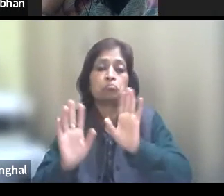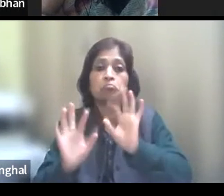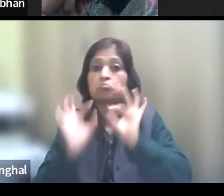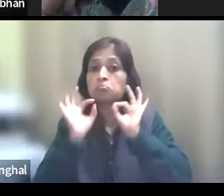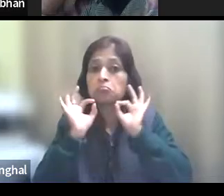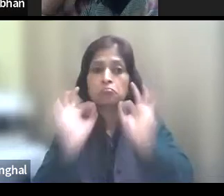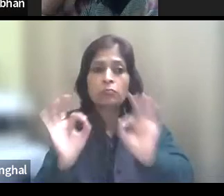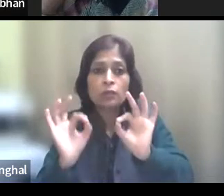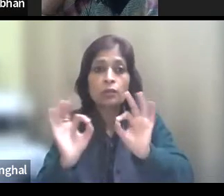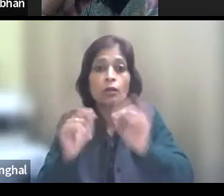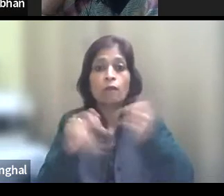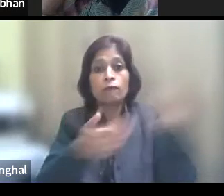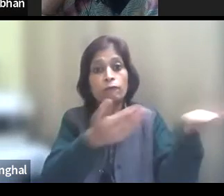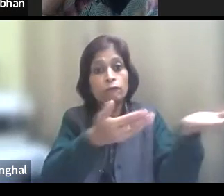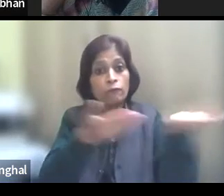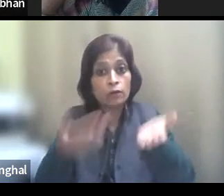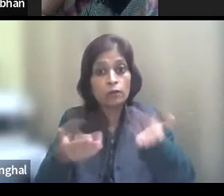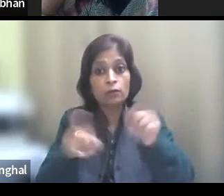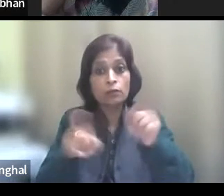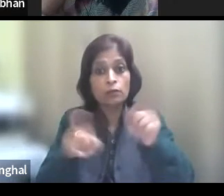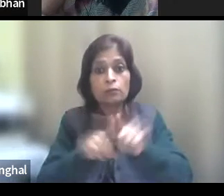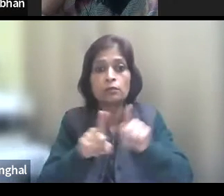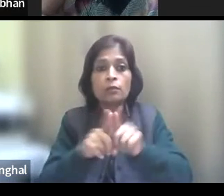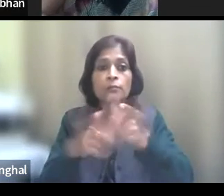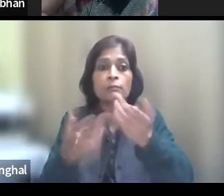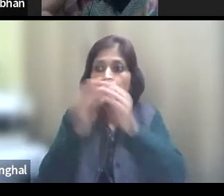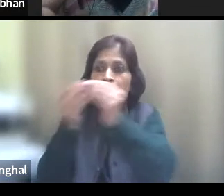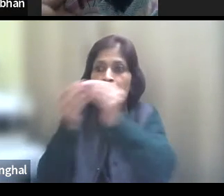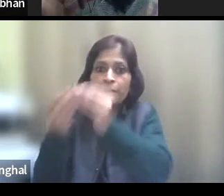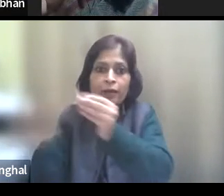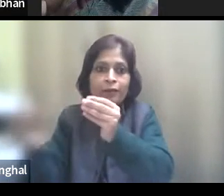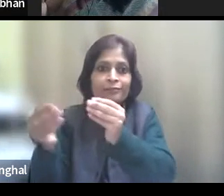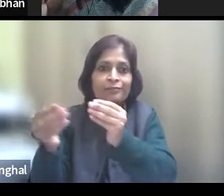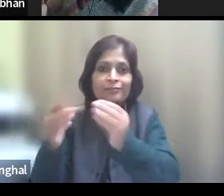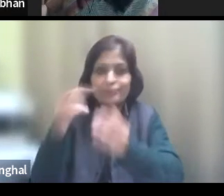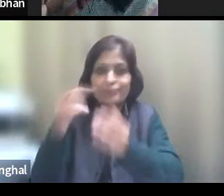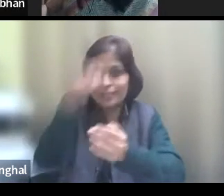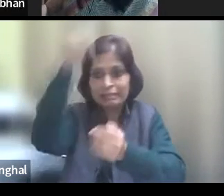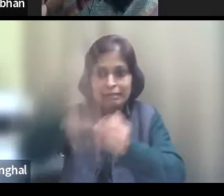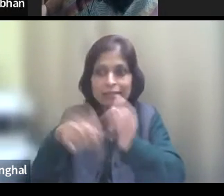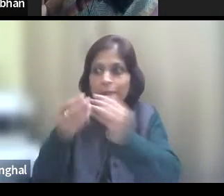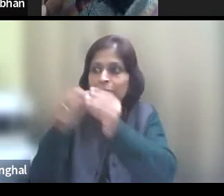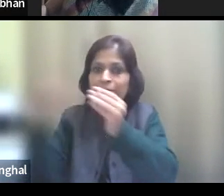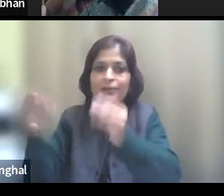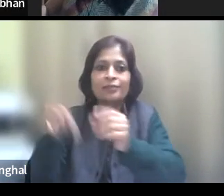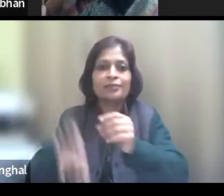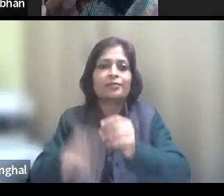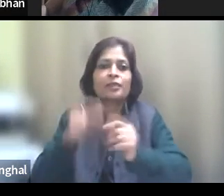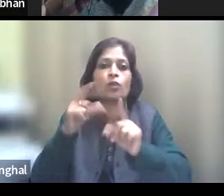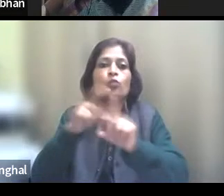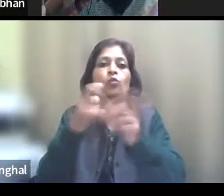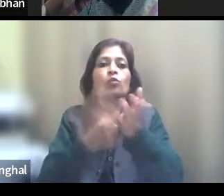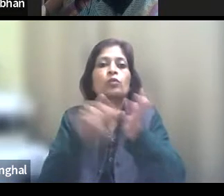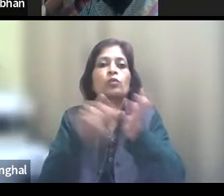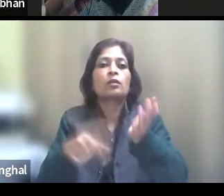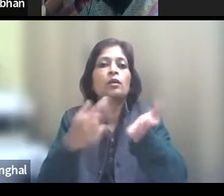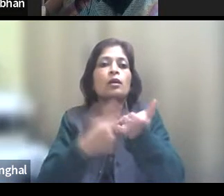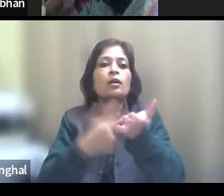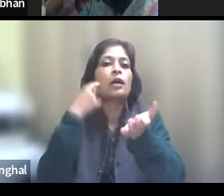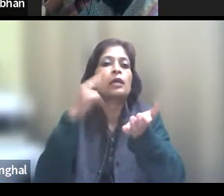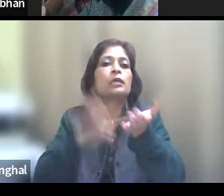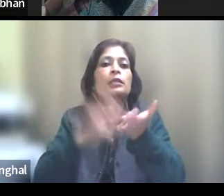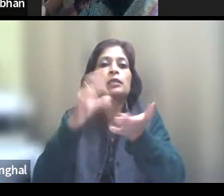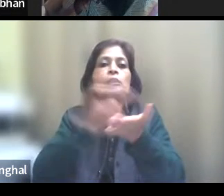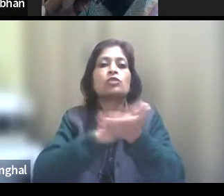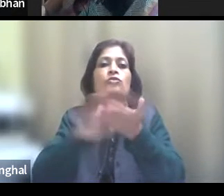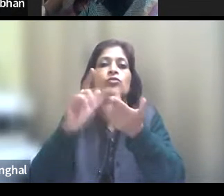grand welcome to our very dear neighbor from a very dear country, Dr. Rinchen Dorji. We're looking forward to your